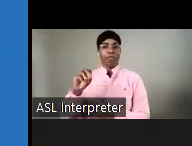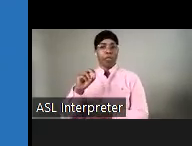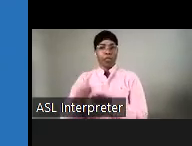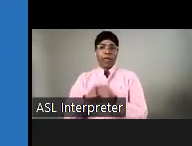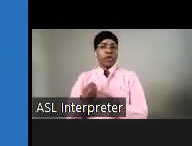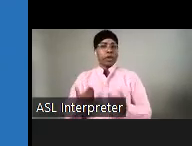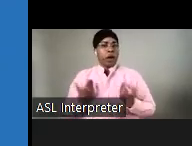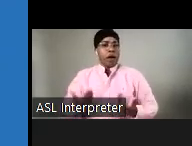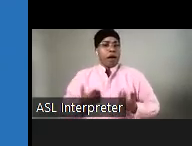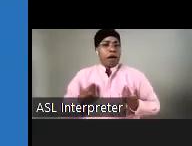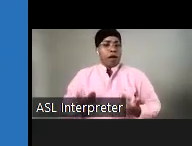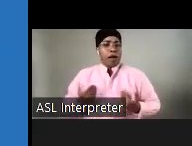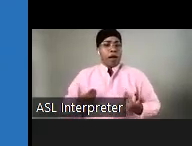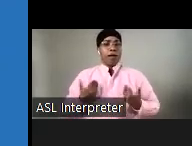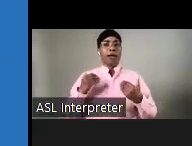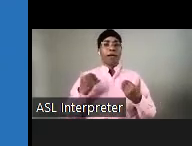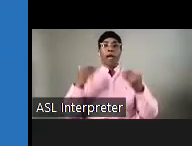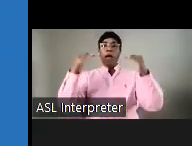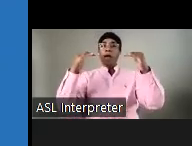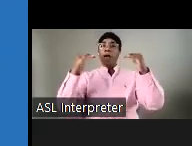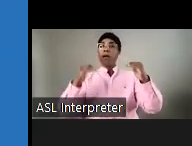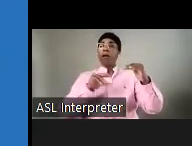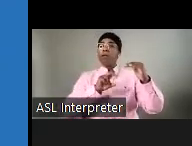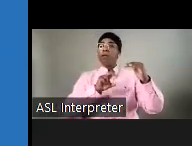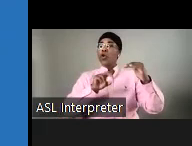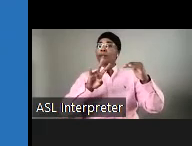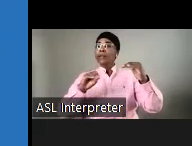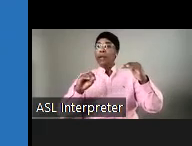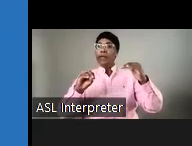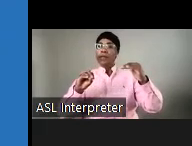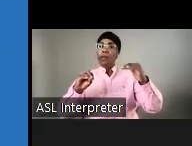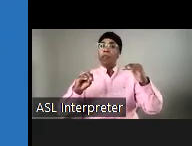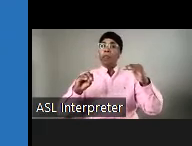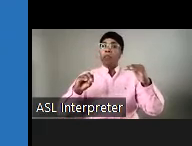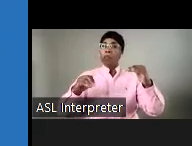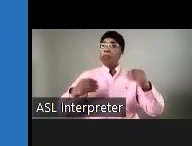we're looking at, the regeneration, looking at